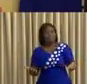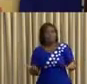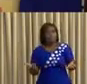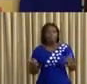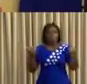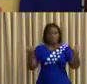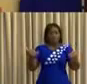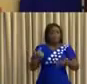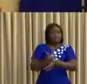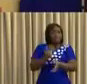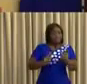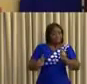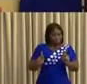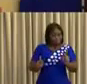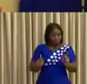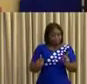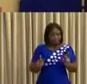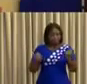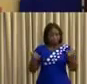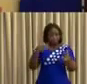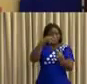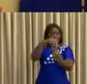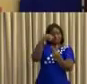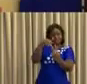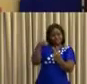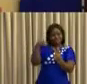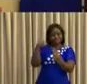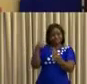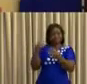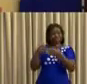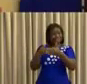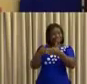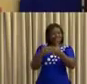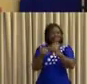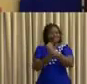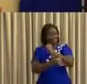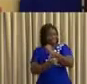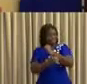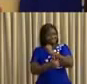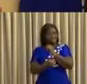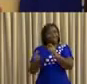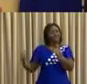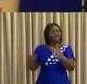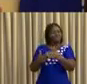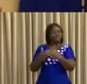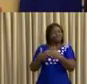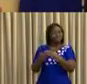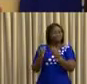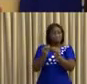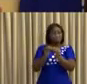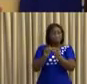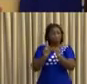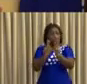Fellow Ghanaians, we have chosen to govern our country according to the tenets of multi-party